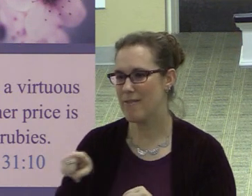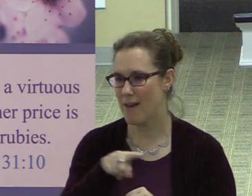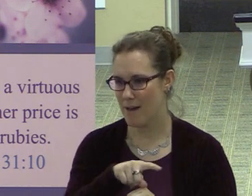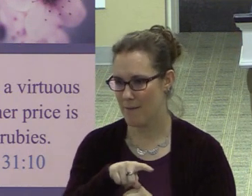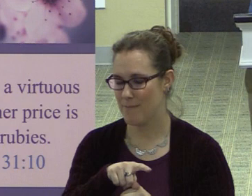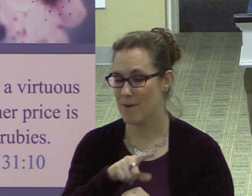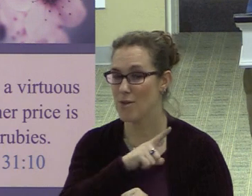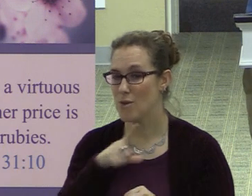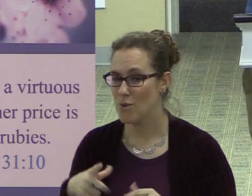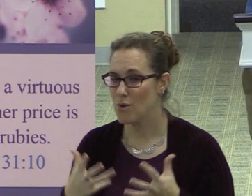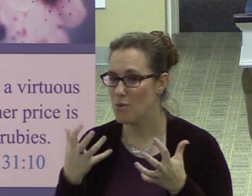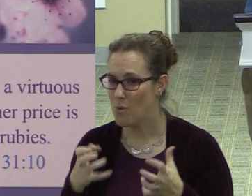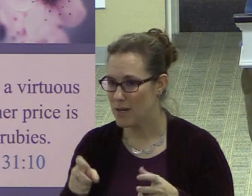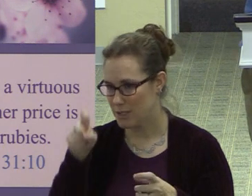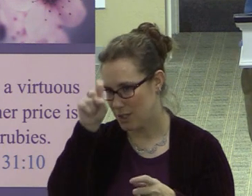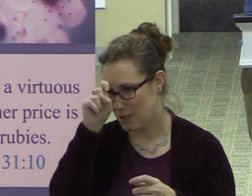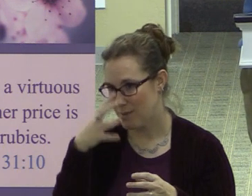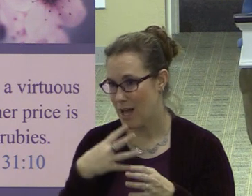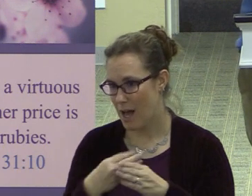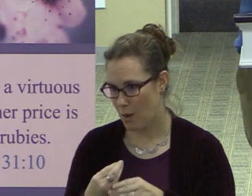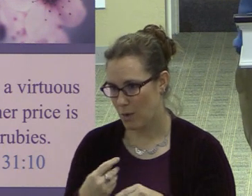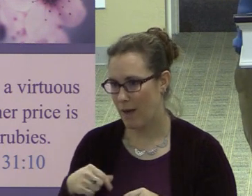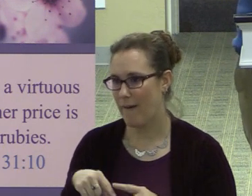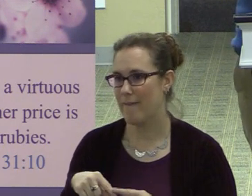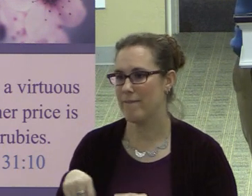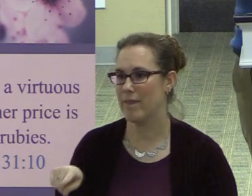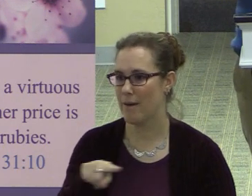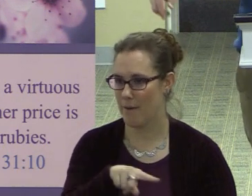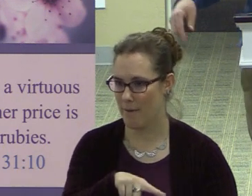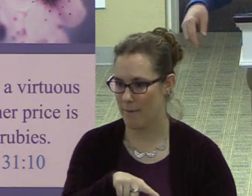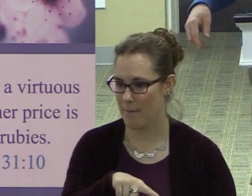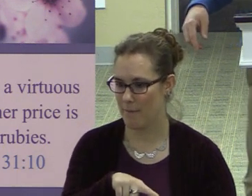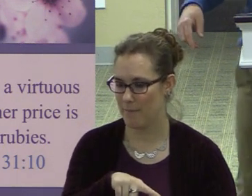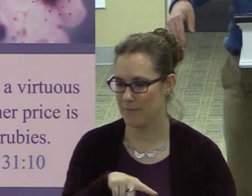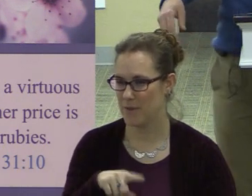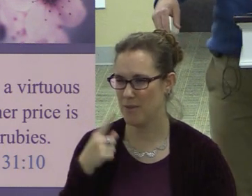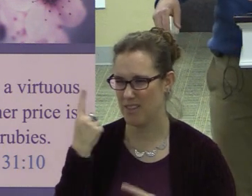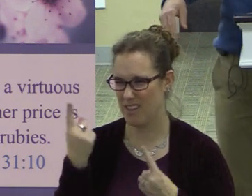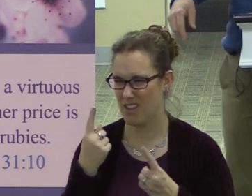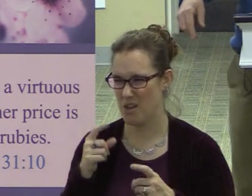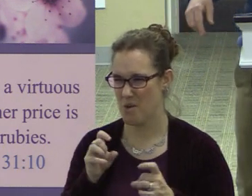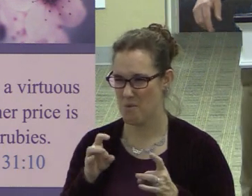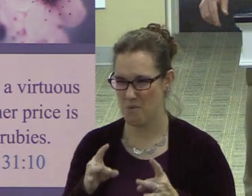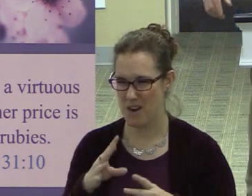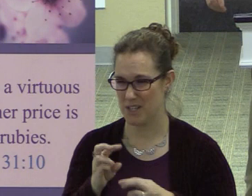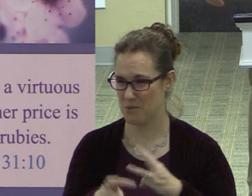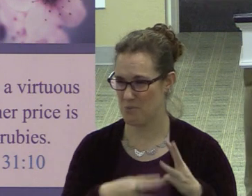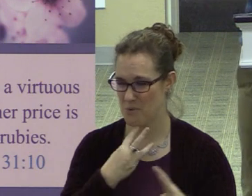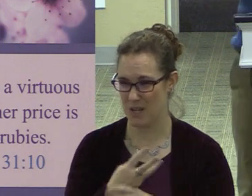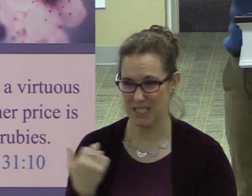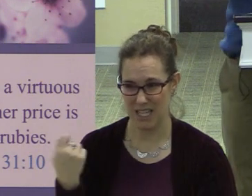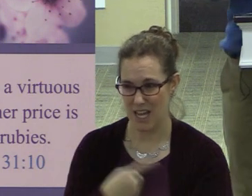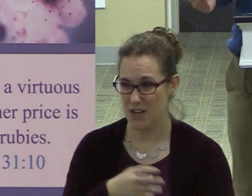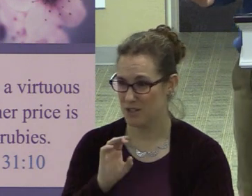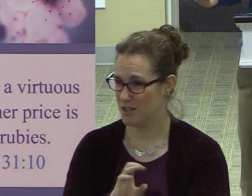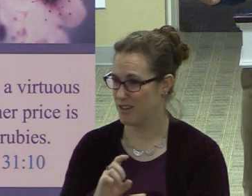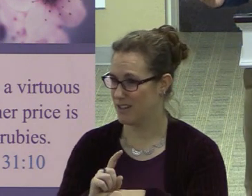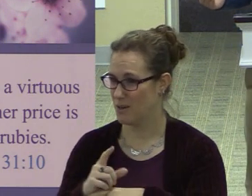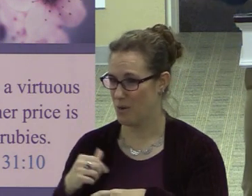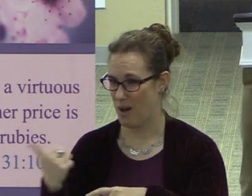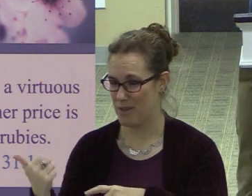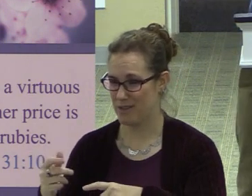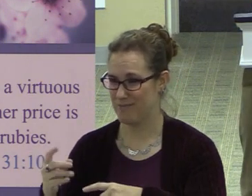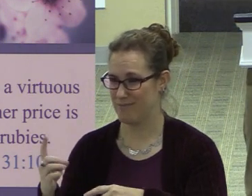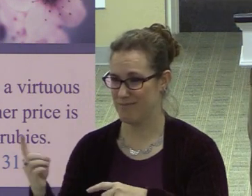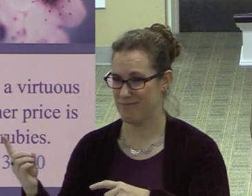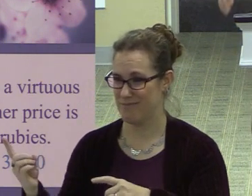Egypt out of them. I mean, you think of the wickedness of our world today as the churches are going the other direction in trying to bring the